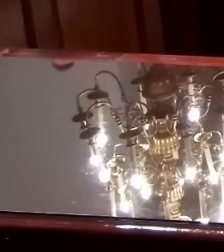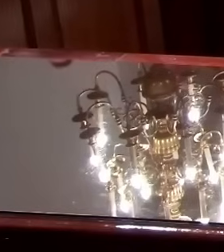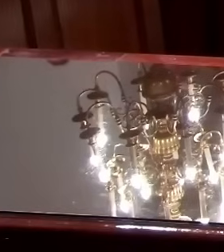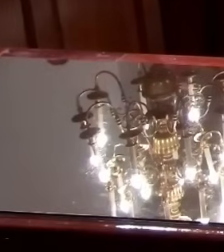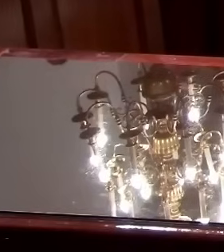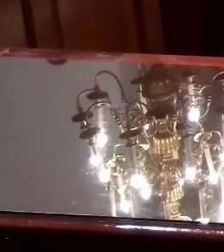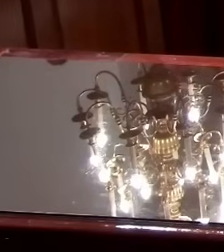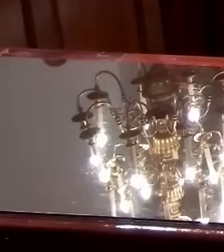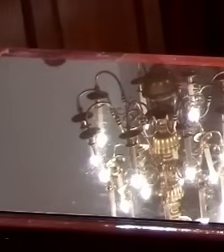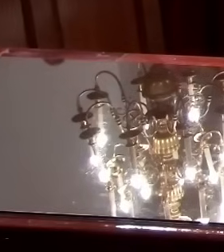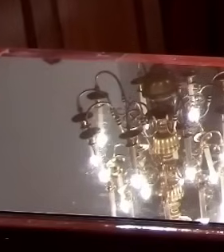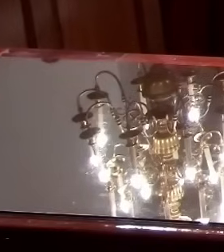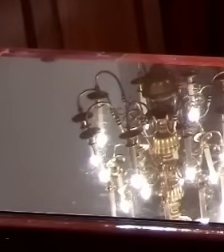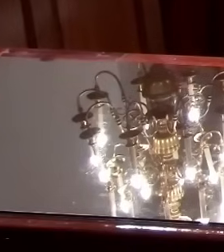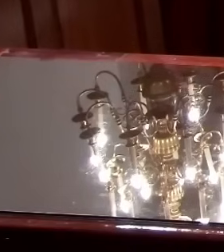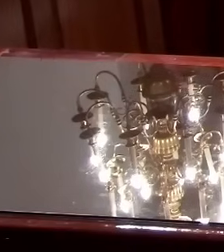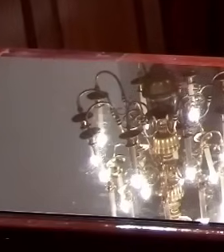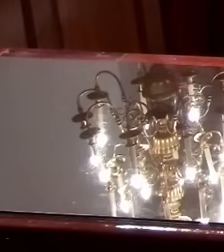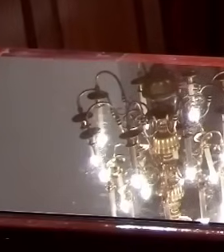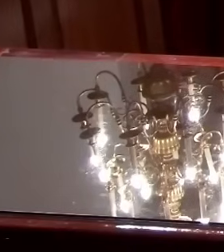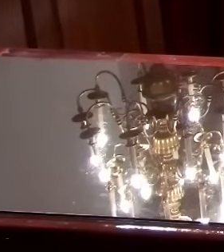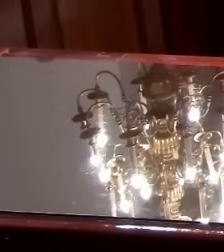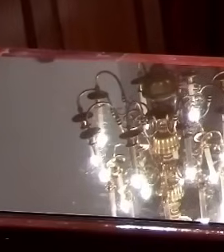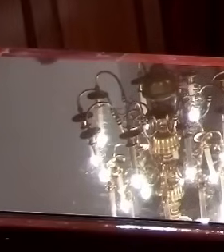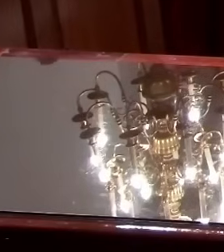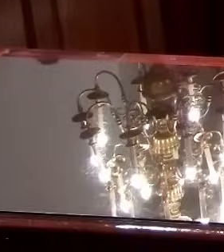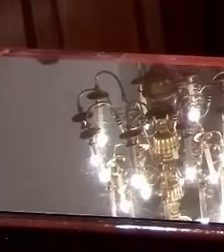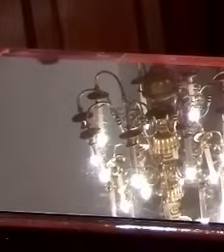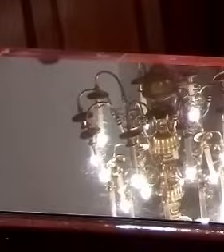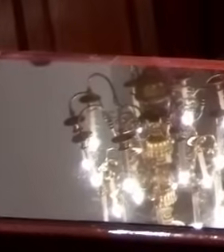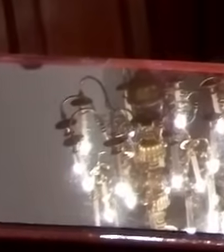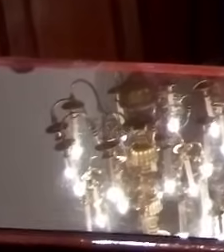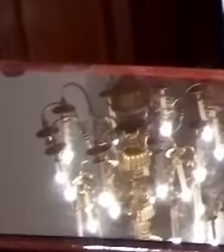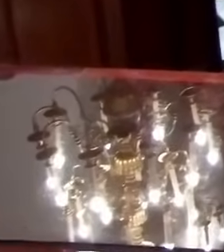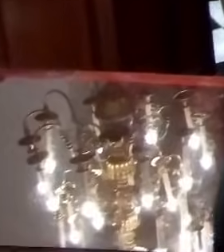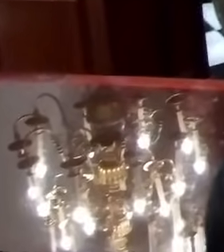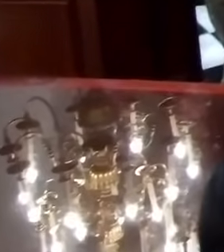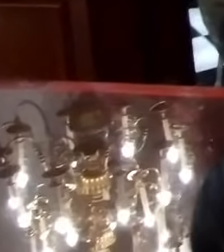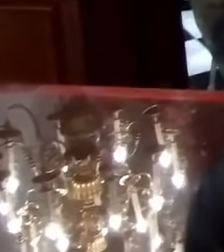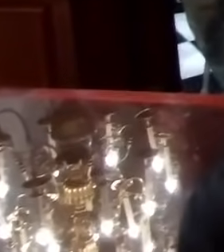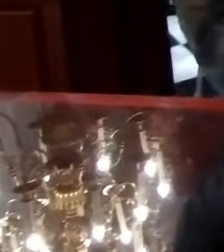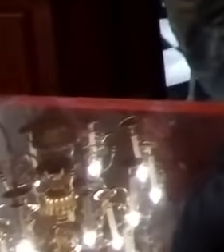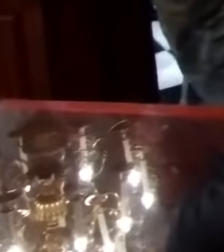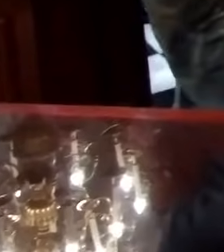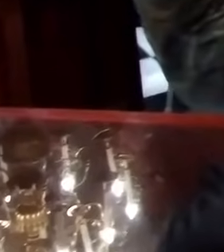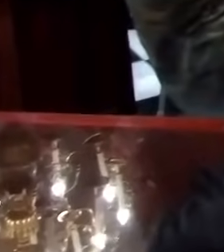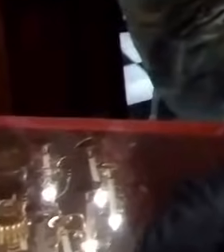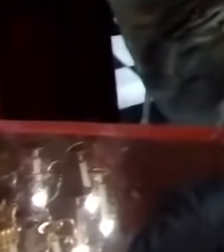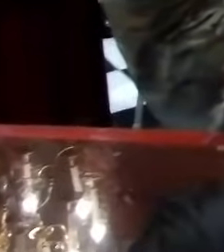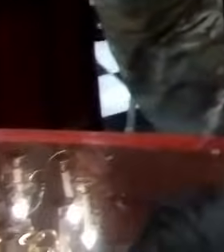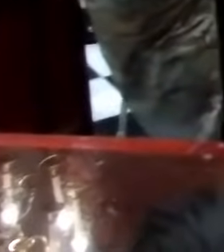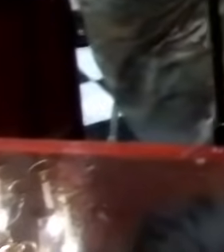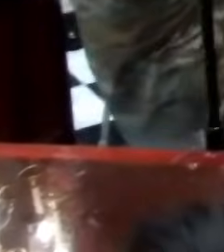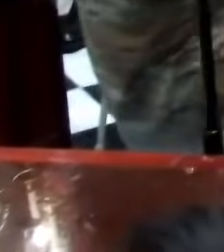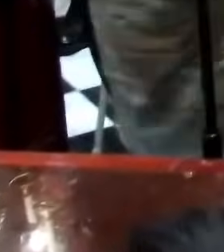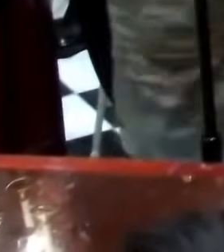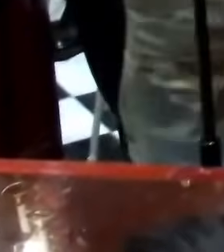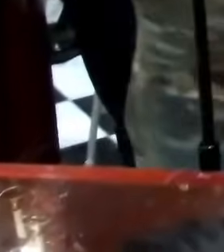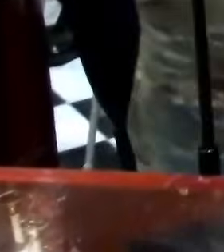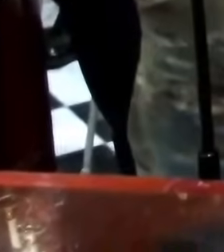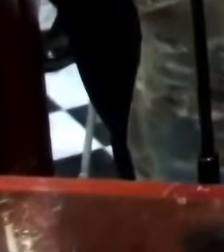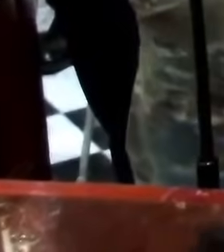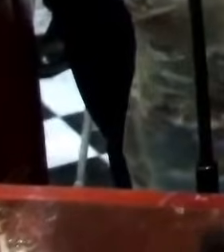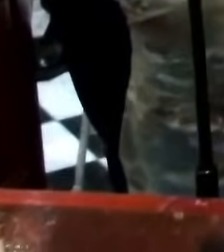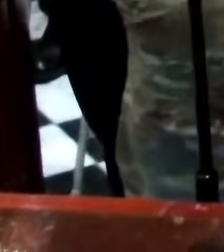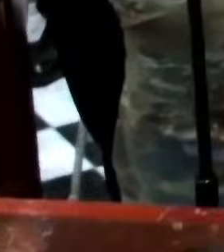Whew. I will. Wow. That was some applause, Governor. Senator Huxtable. Madam President, on behalf of